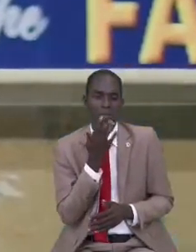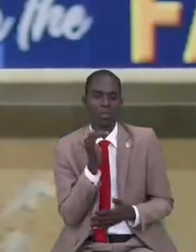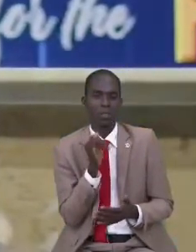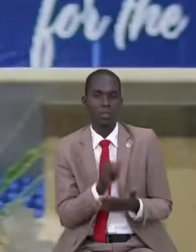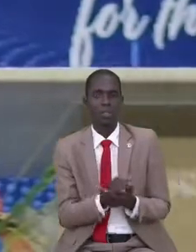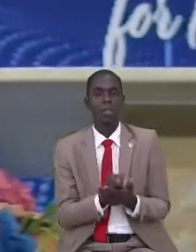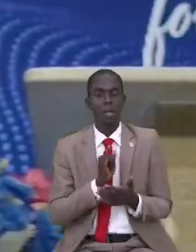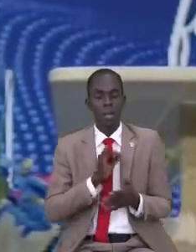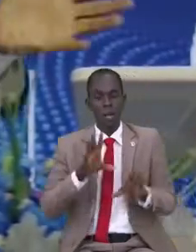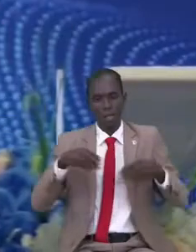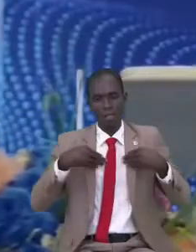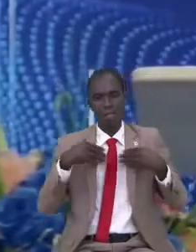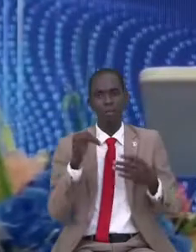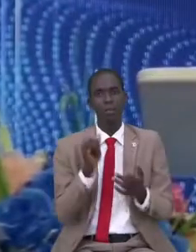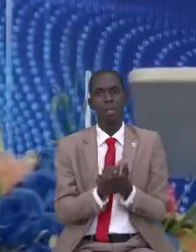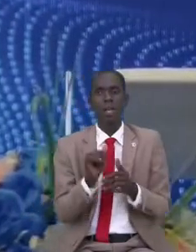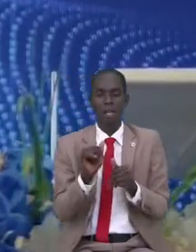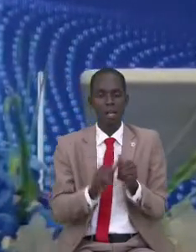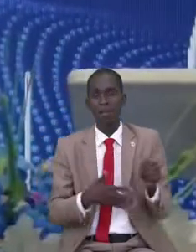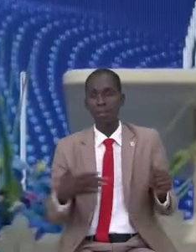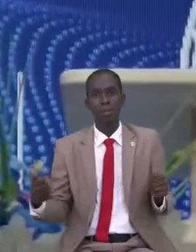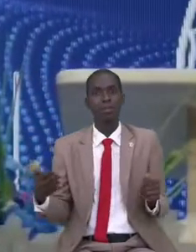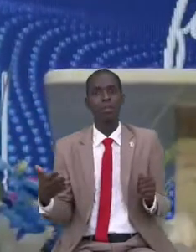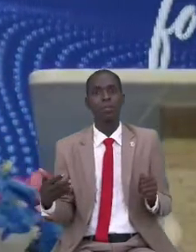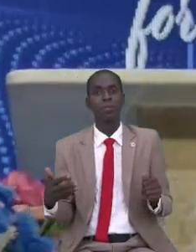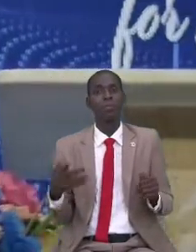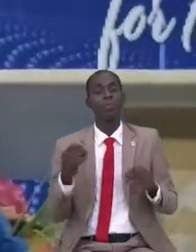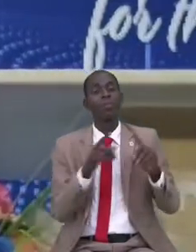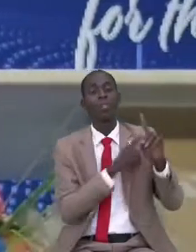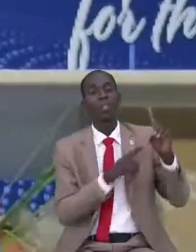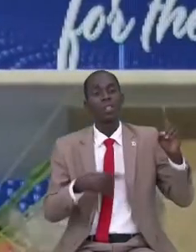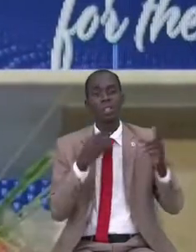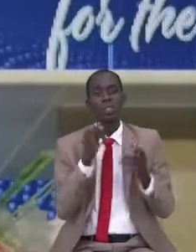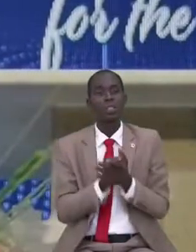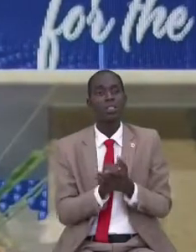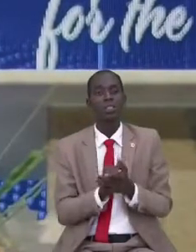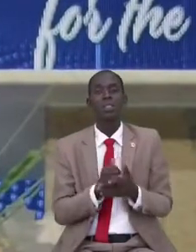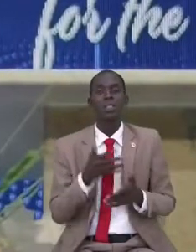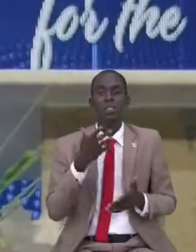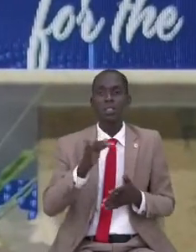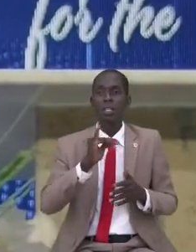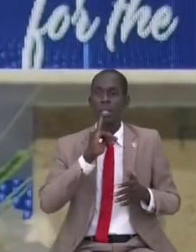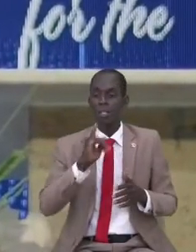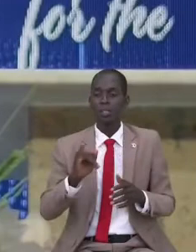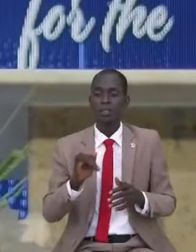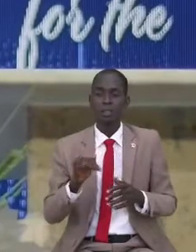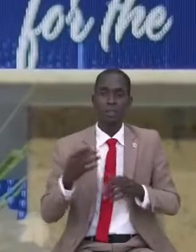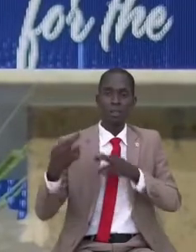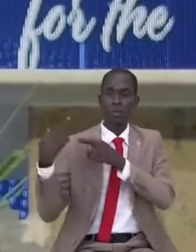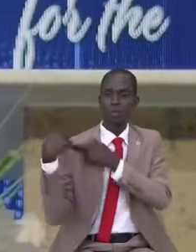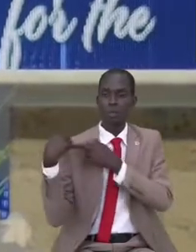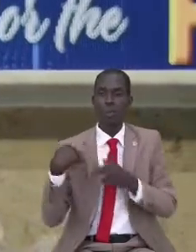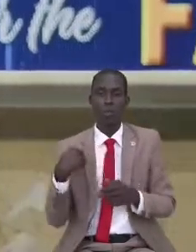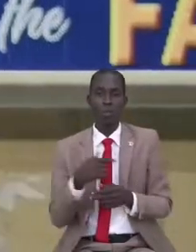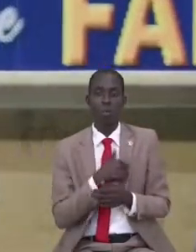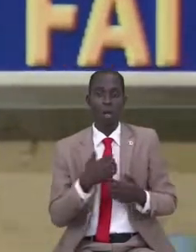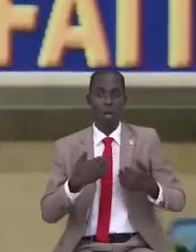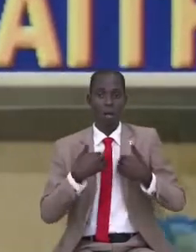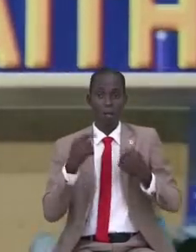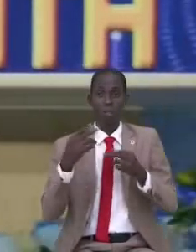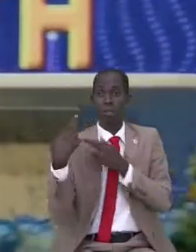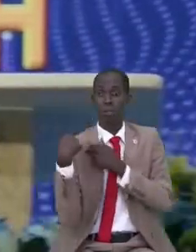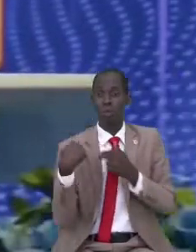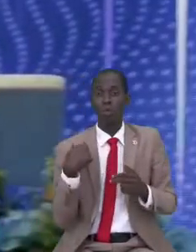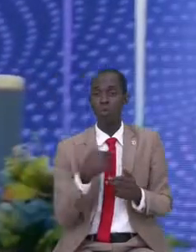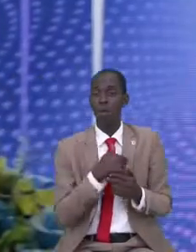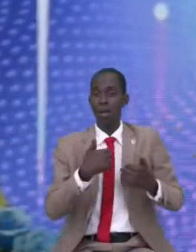that, I accept that, everything. The Lord said, the responsibility we have in being teachers of